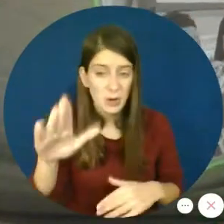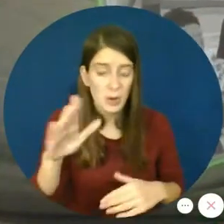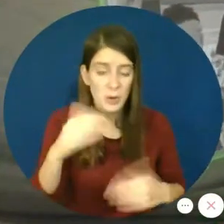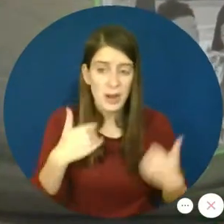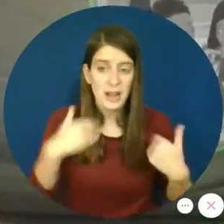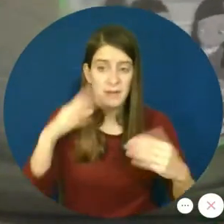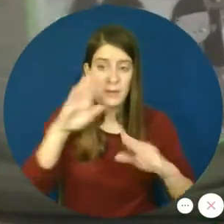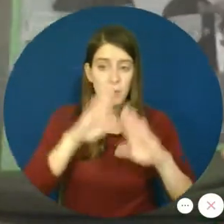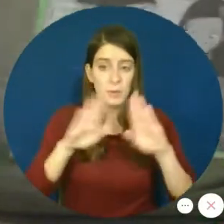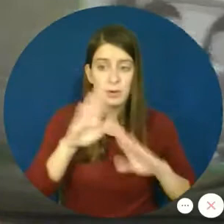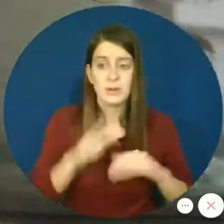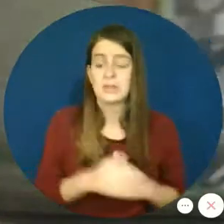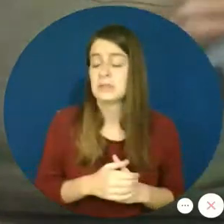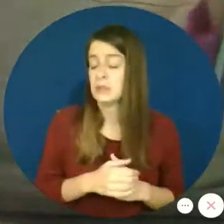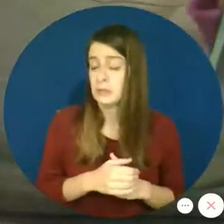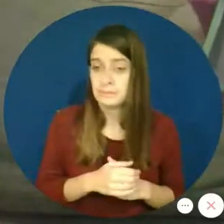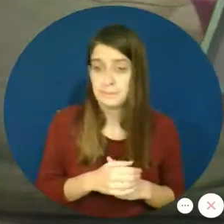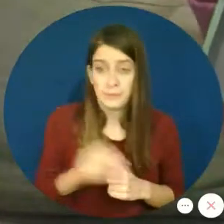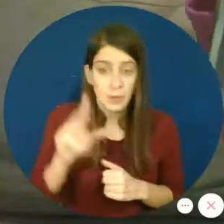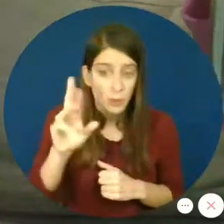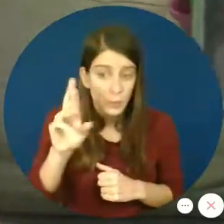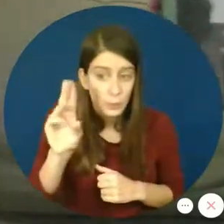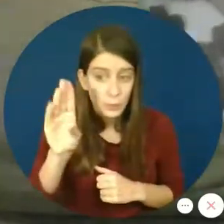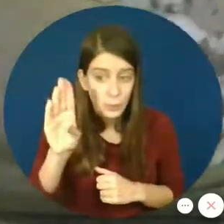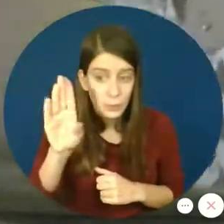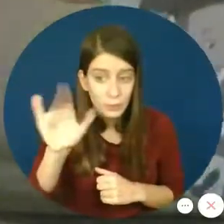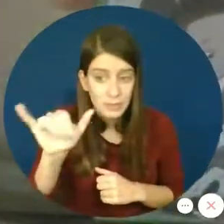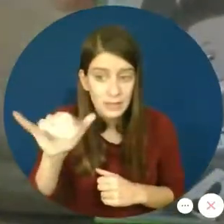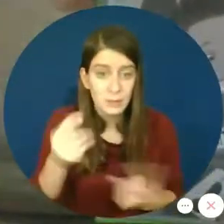that she couldn't see it either.